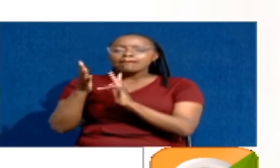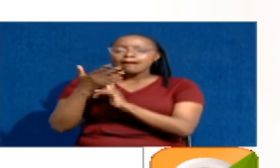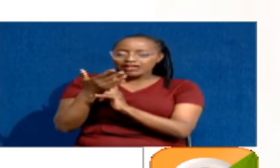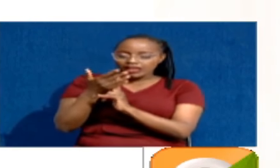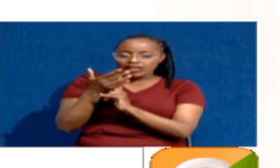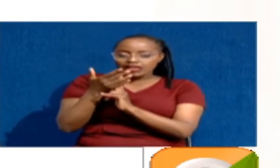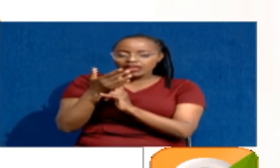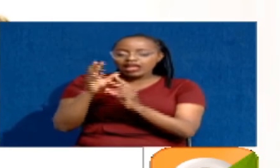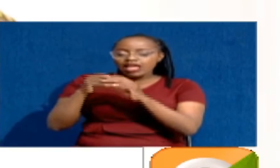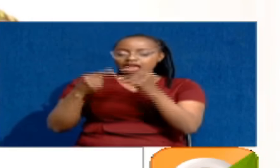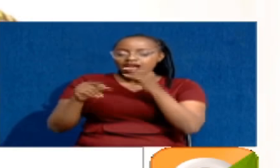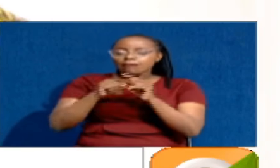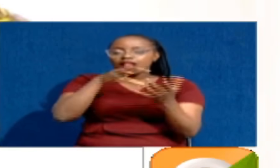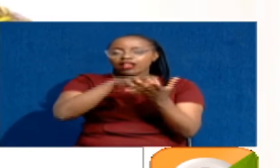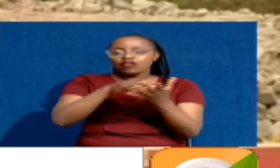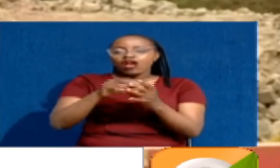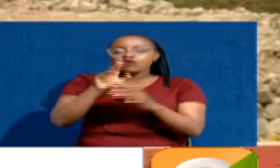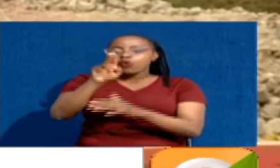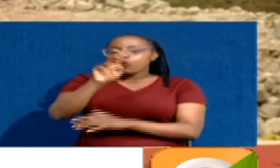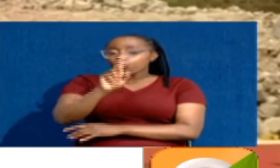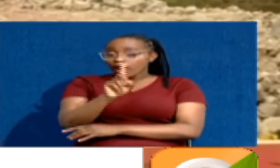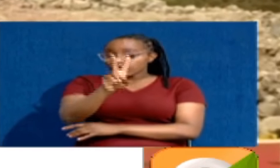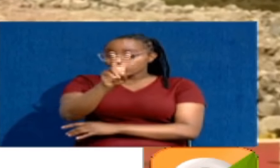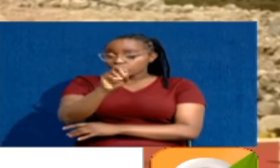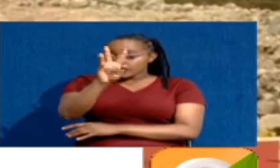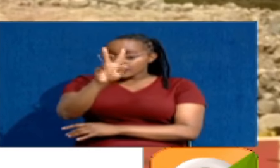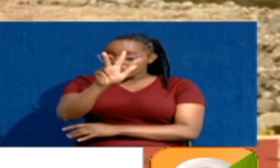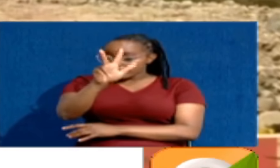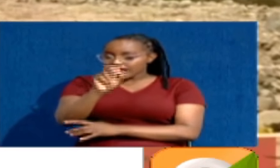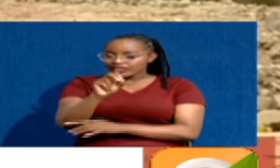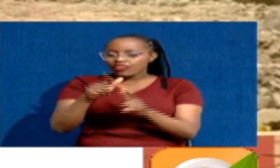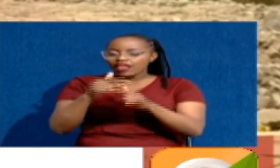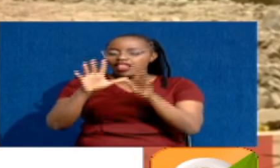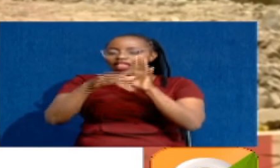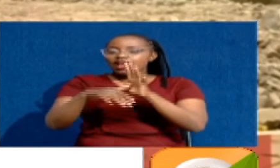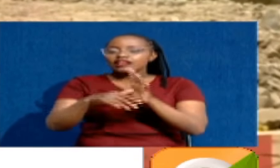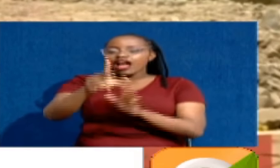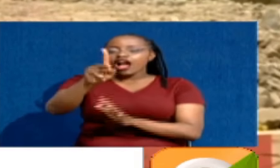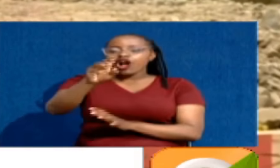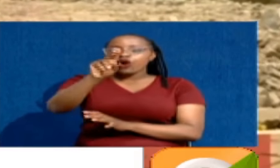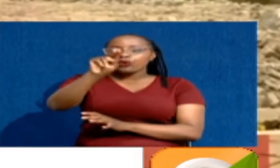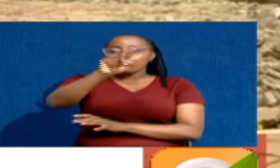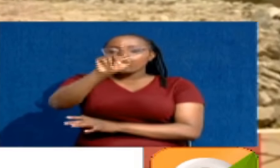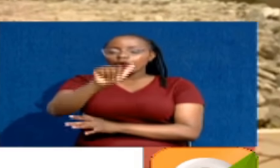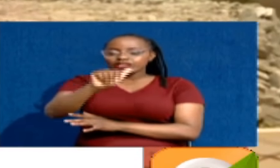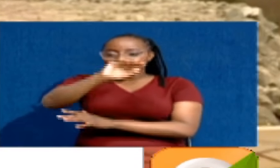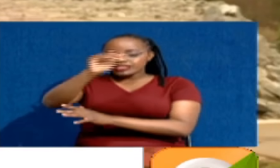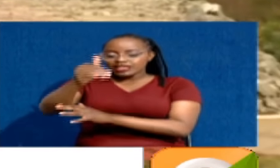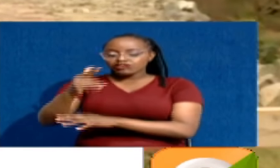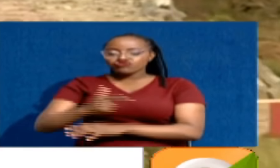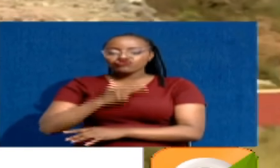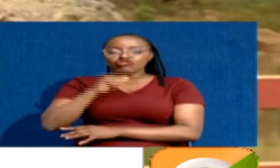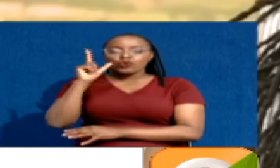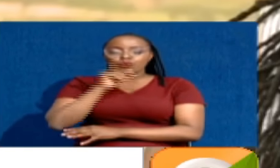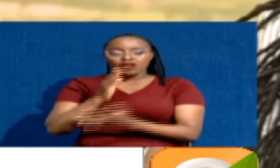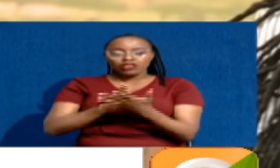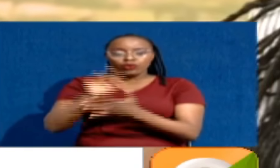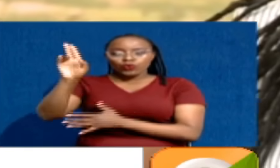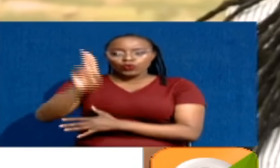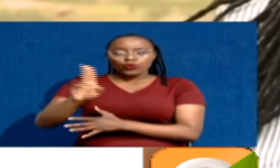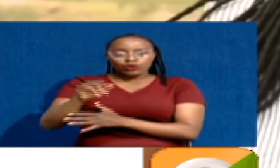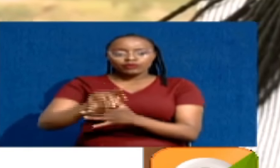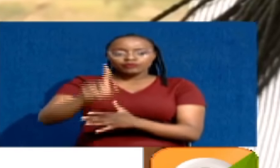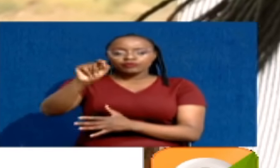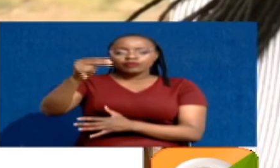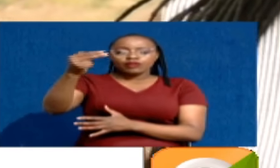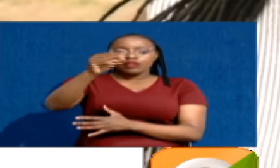status by the year 2030. The president later visited the Konza Technopolis in Machakos County. With the